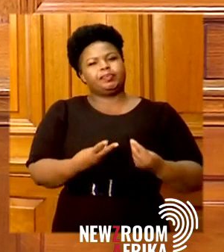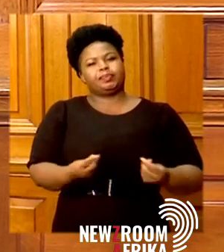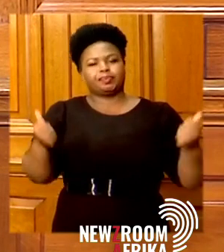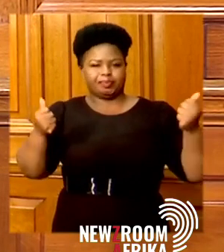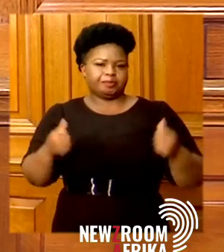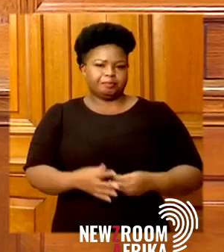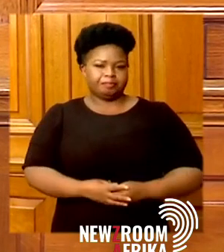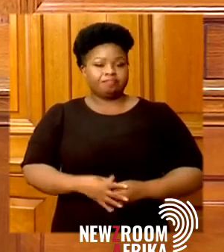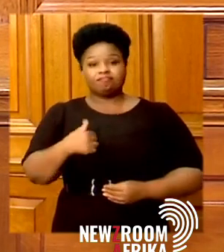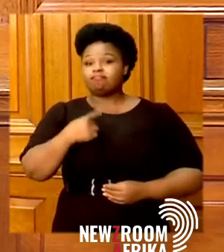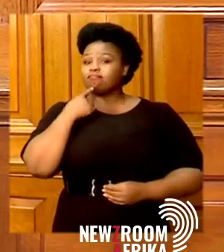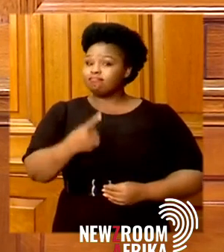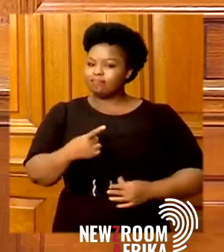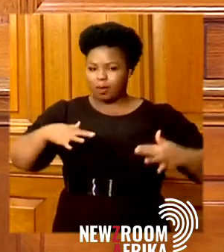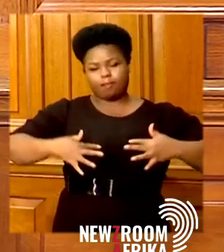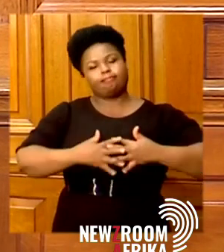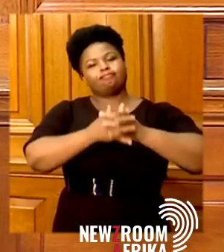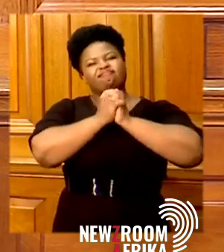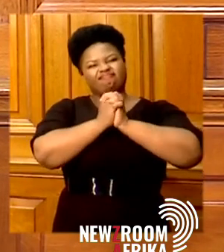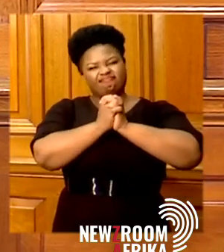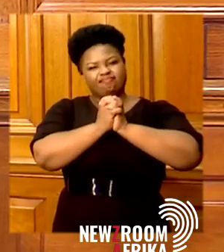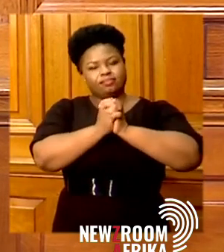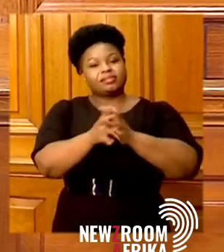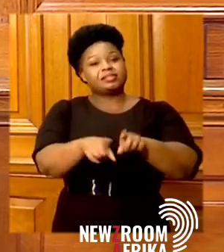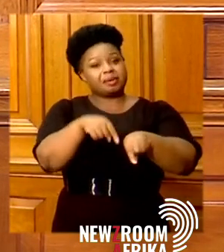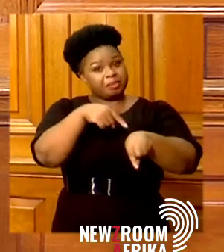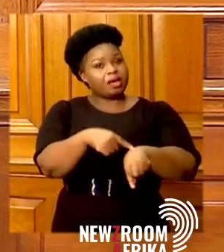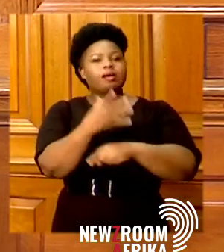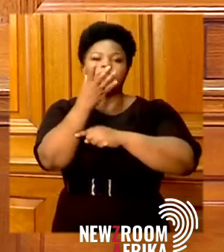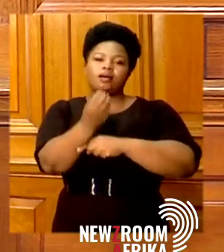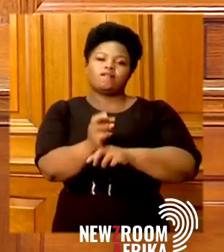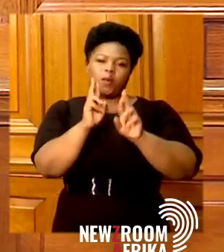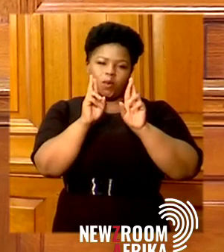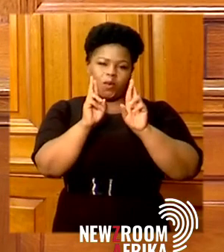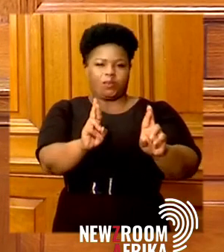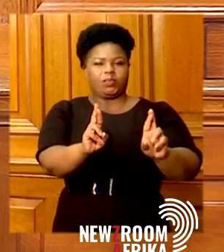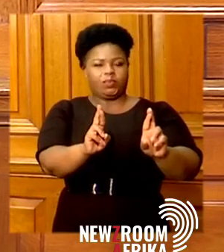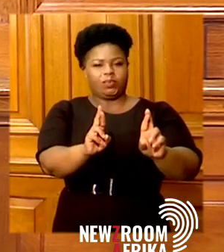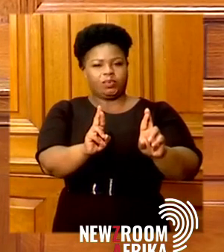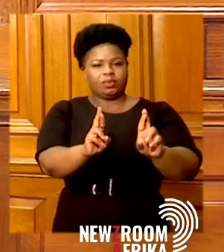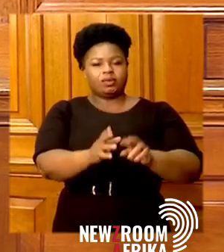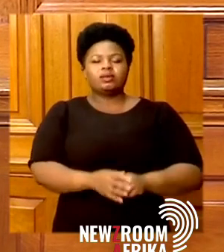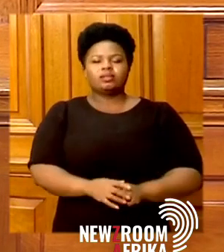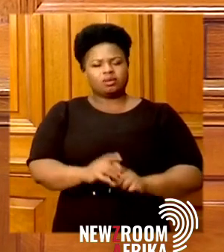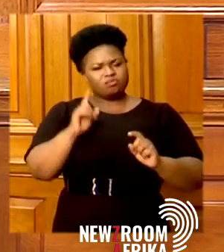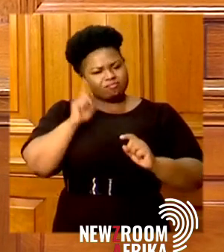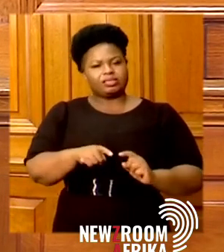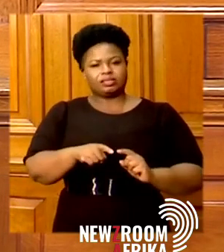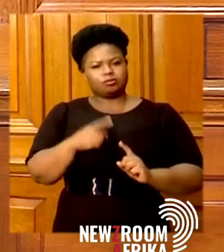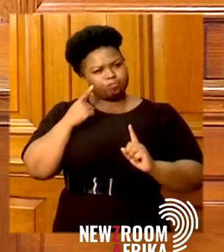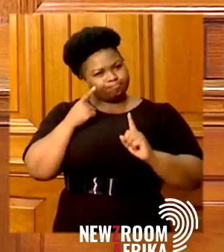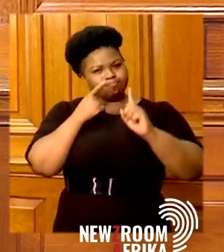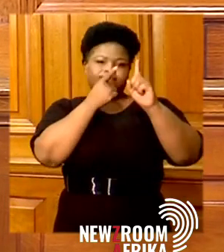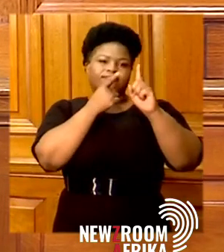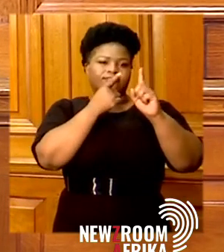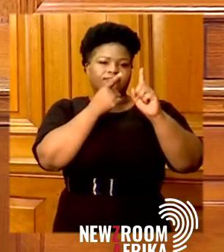united. We should also remain hopeful, but we should also be determined as ever to